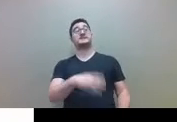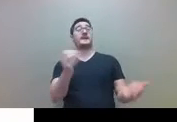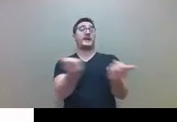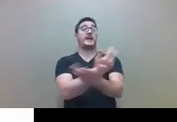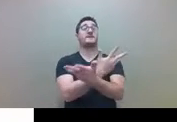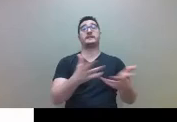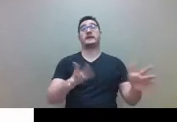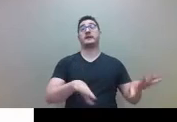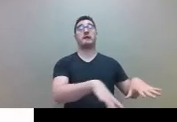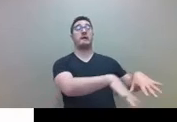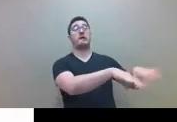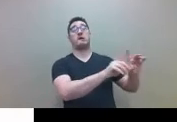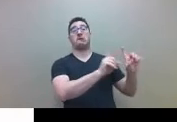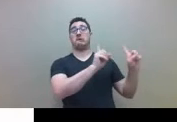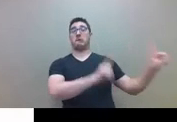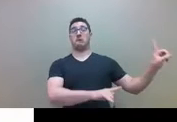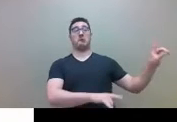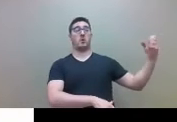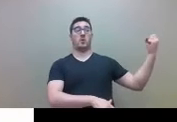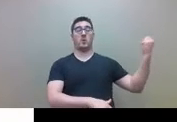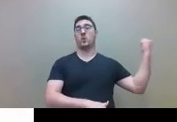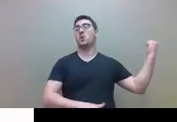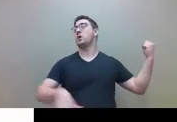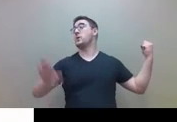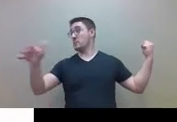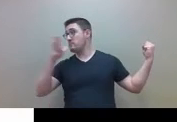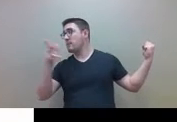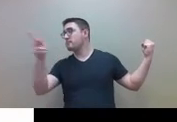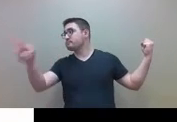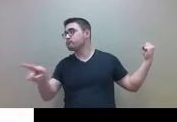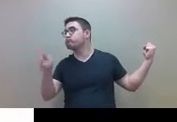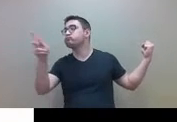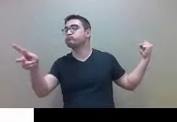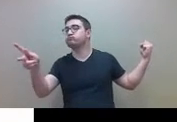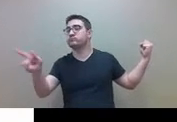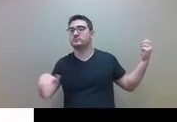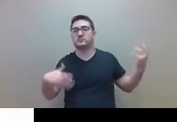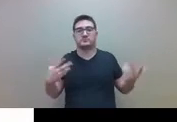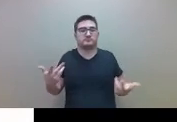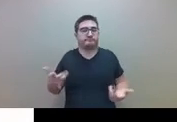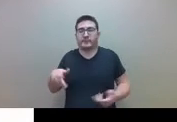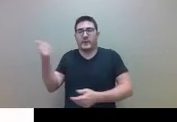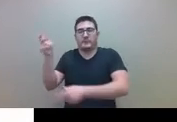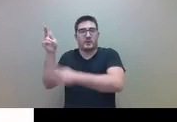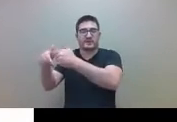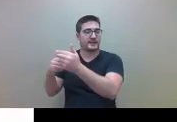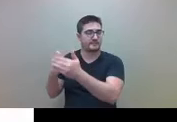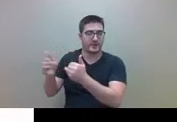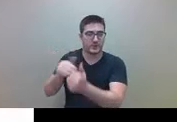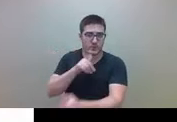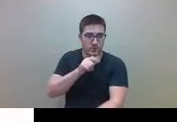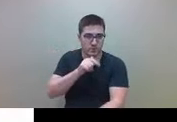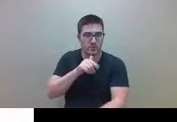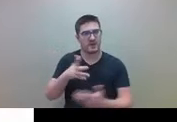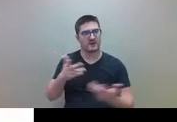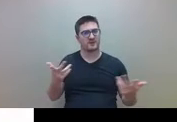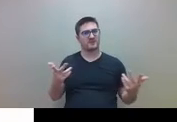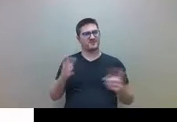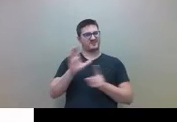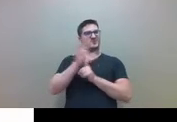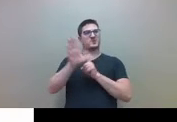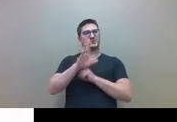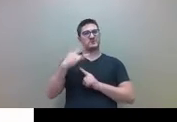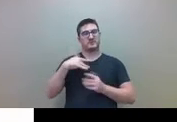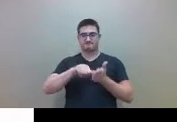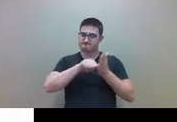to take care of your mom. You have to give up everything to take care of whoever it is. And yes, that's true.